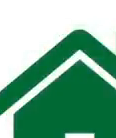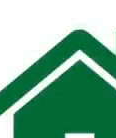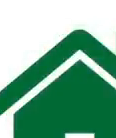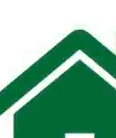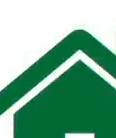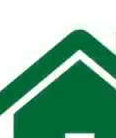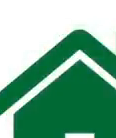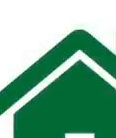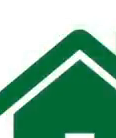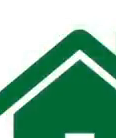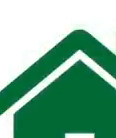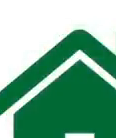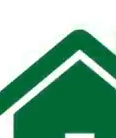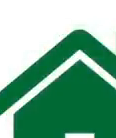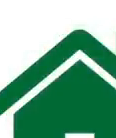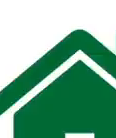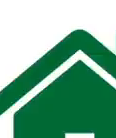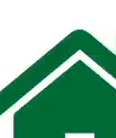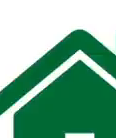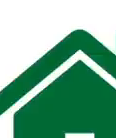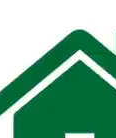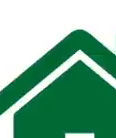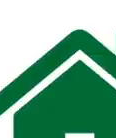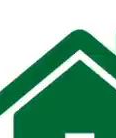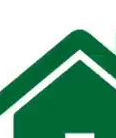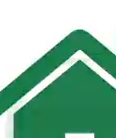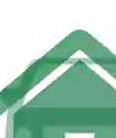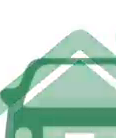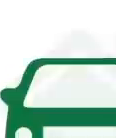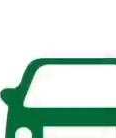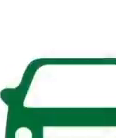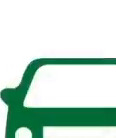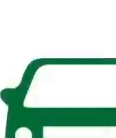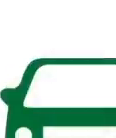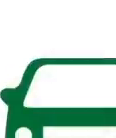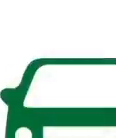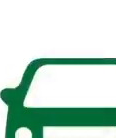everybody. We'll be starting in 2 minutes.